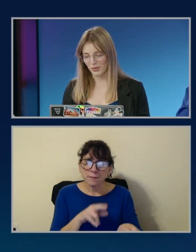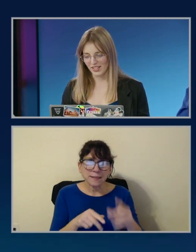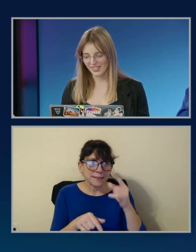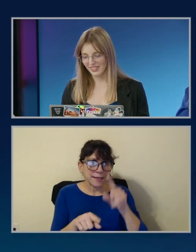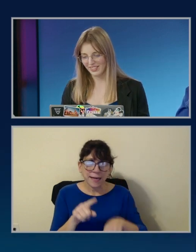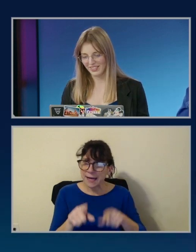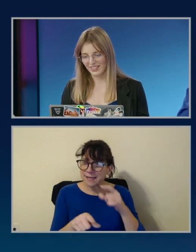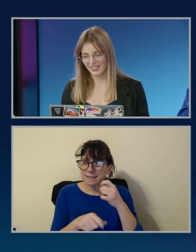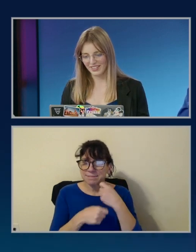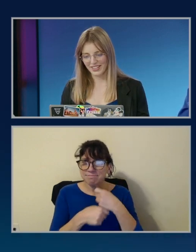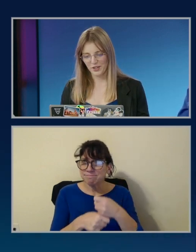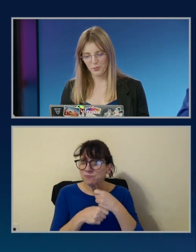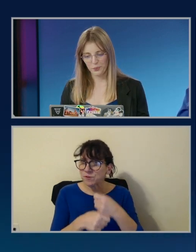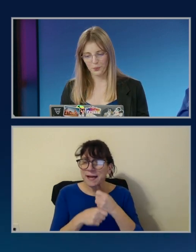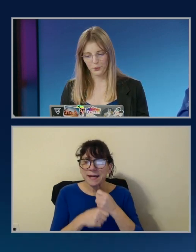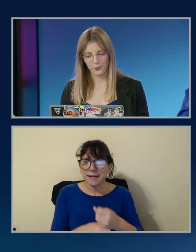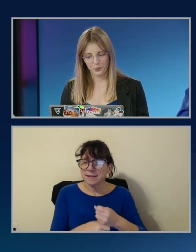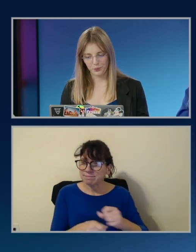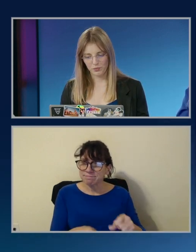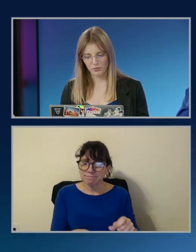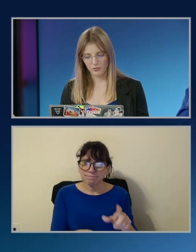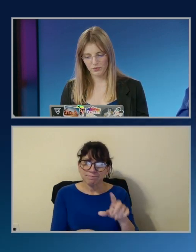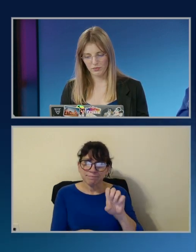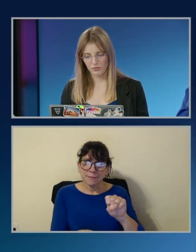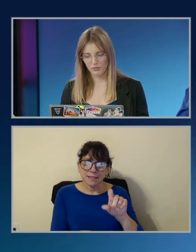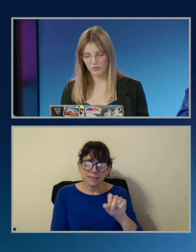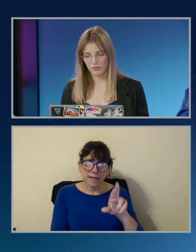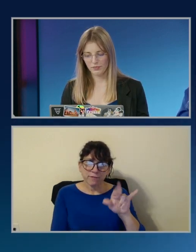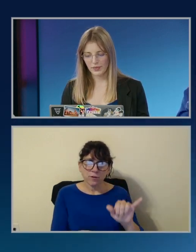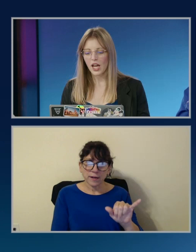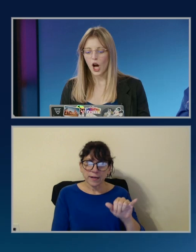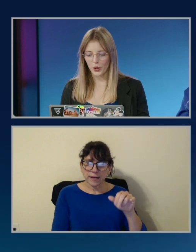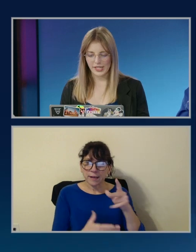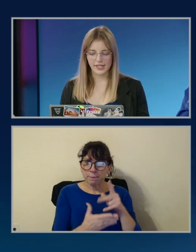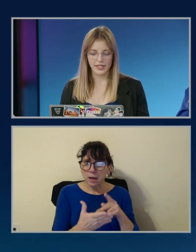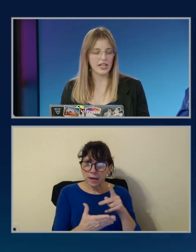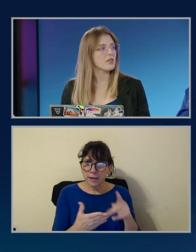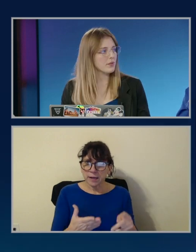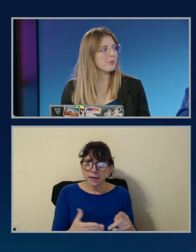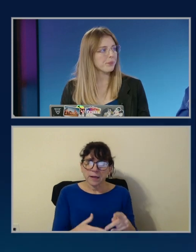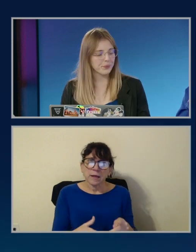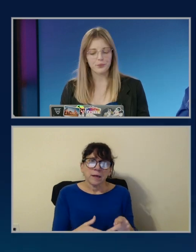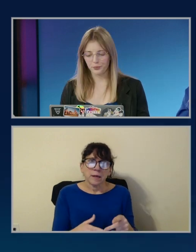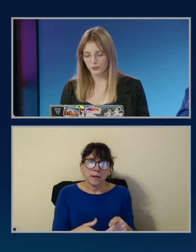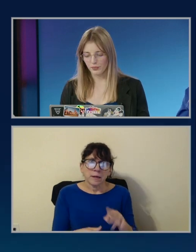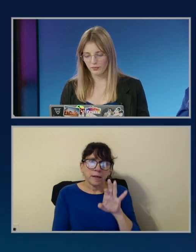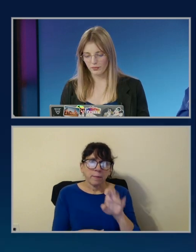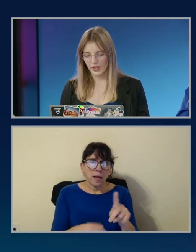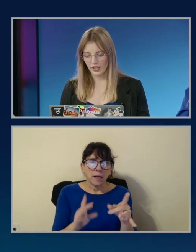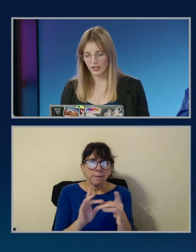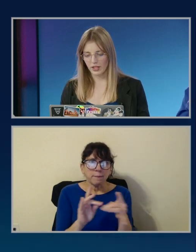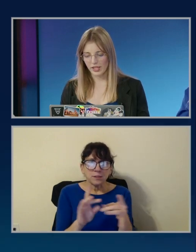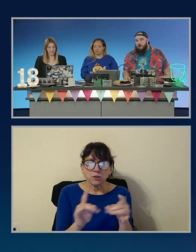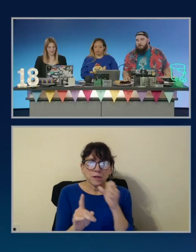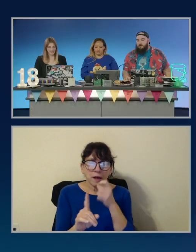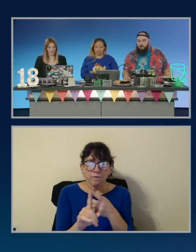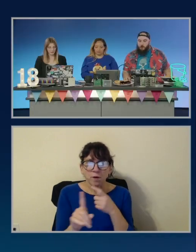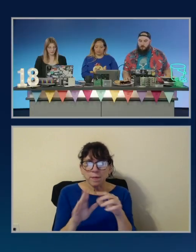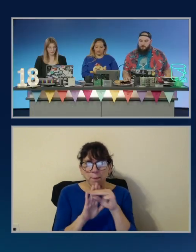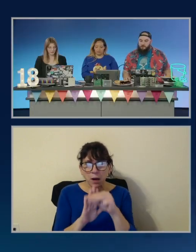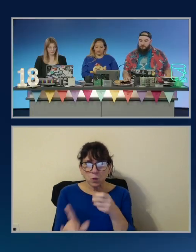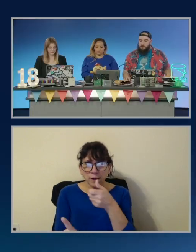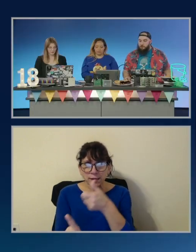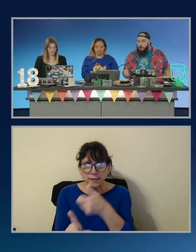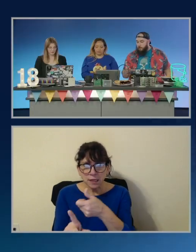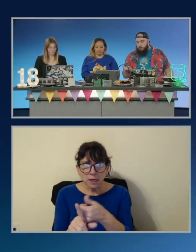of savory pies. I love it. And the model response here is because it's hard-coded. The block messaging, that's how you define it. Oh, yes, yes. Right, it doesn't come from the model itself. It's coming from the